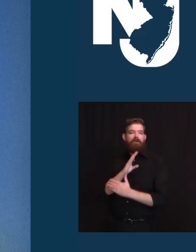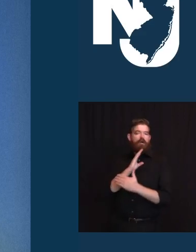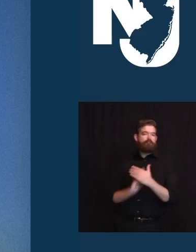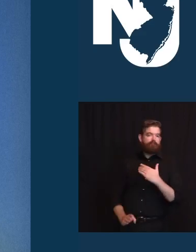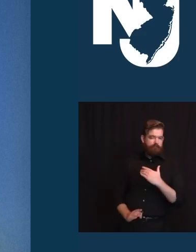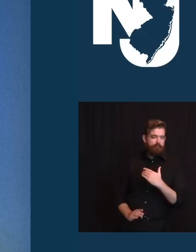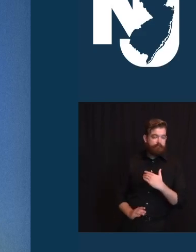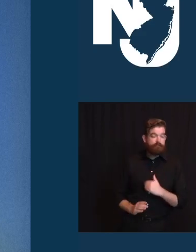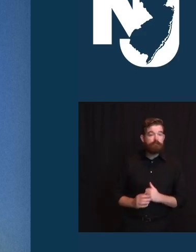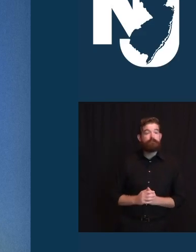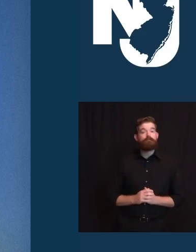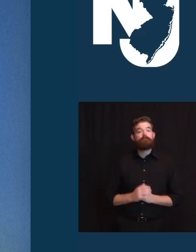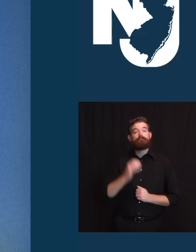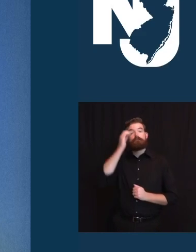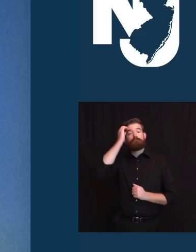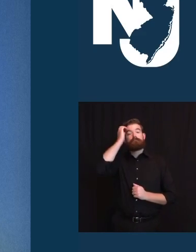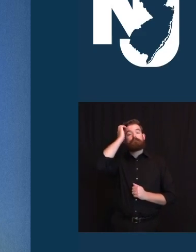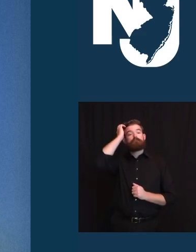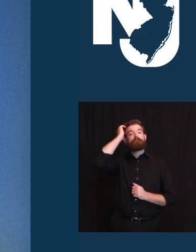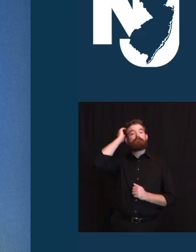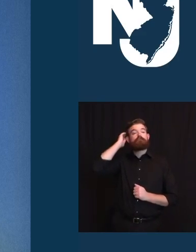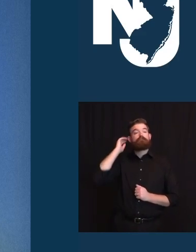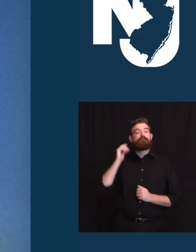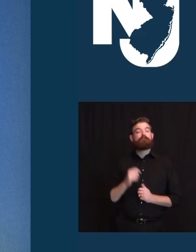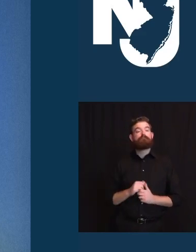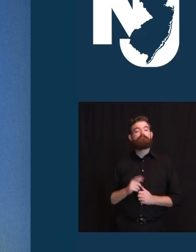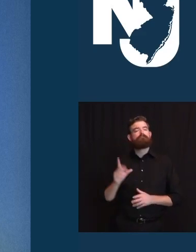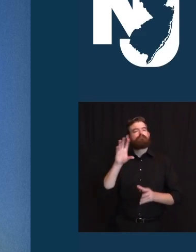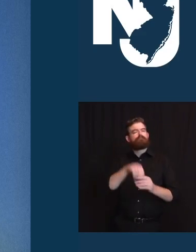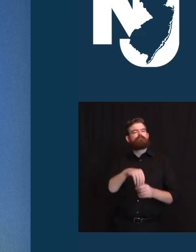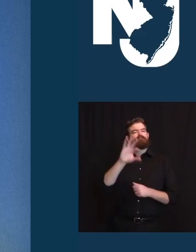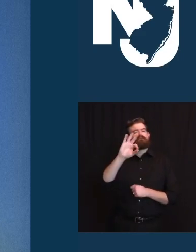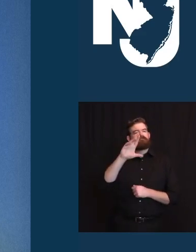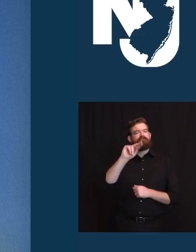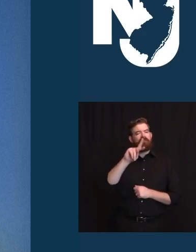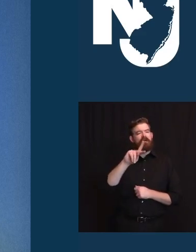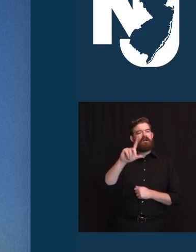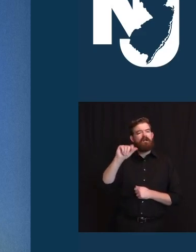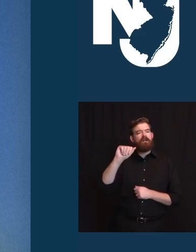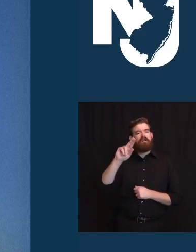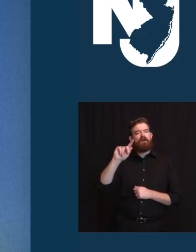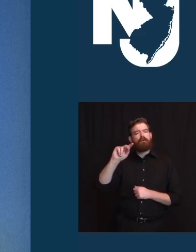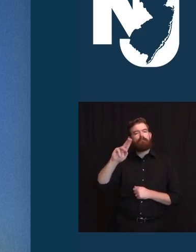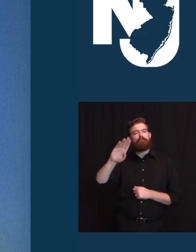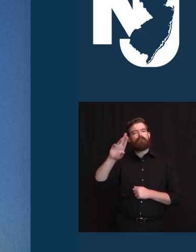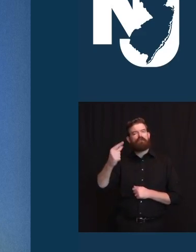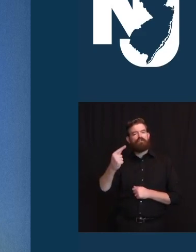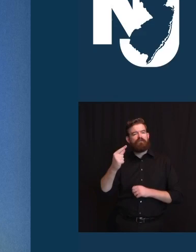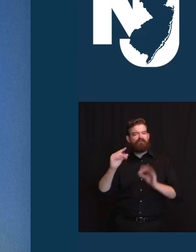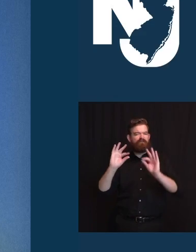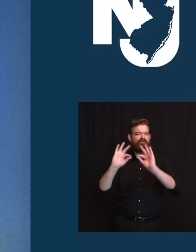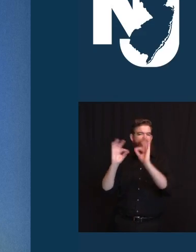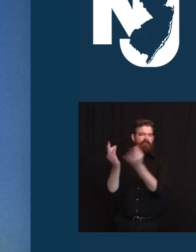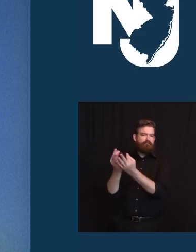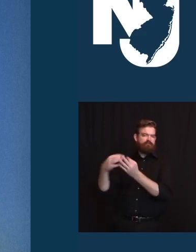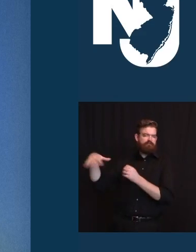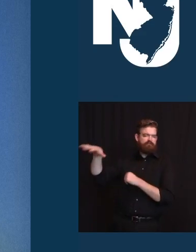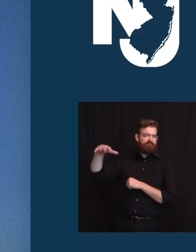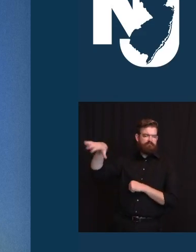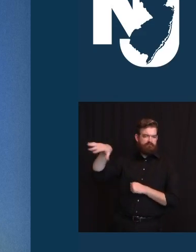of the Frank Lautenberg family, and there are many of us who are in the Frank Lautenberg tree. And again, he was a giant. He passed on Wednesday. Please